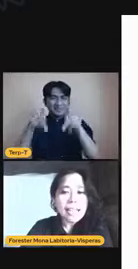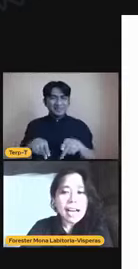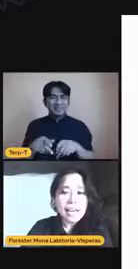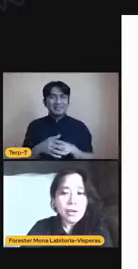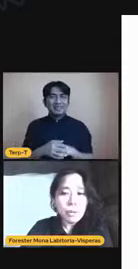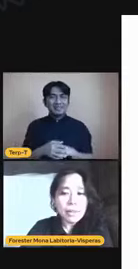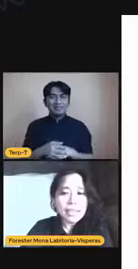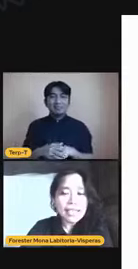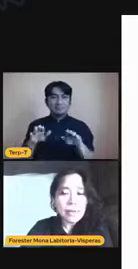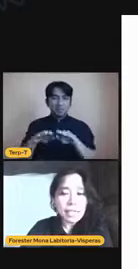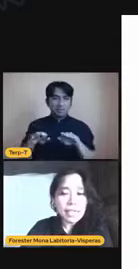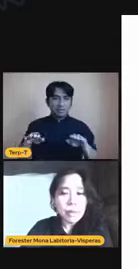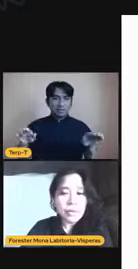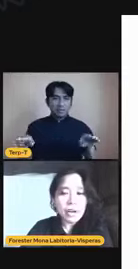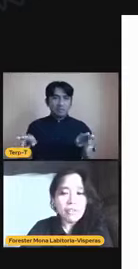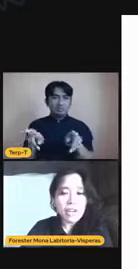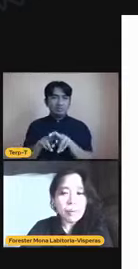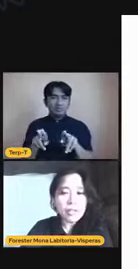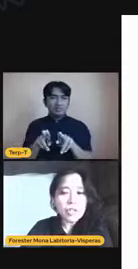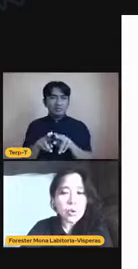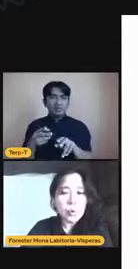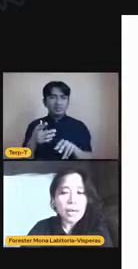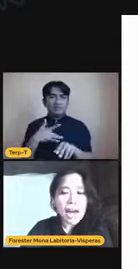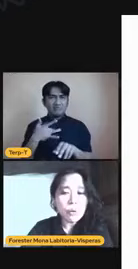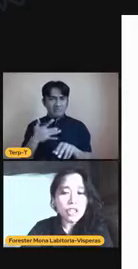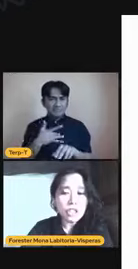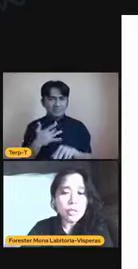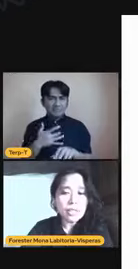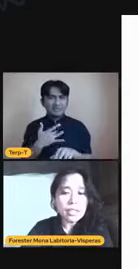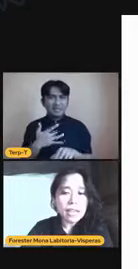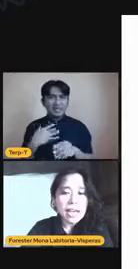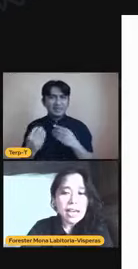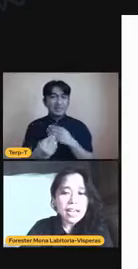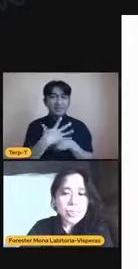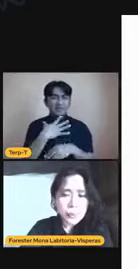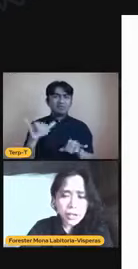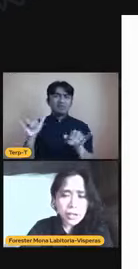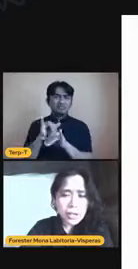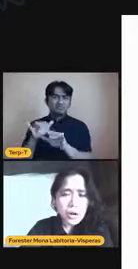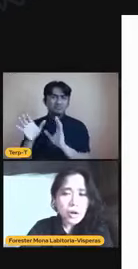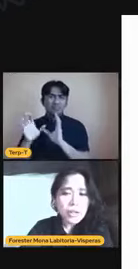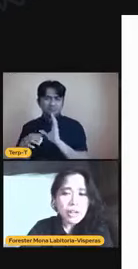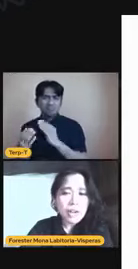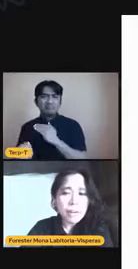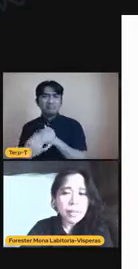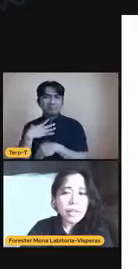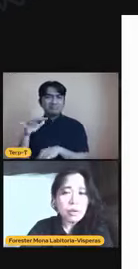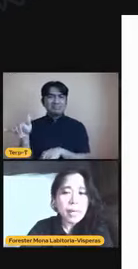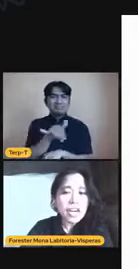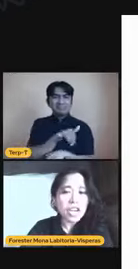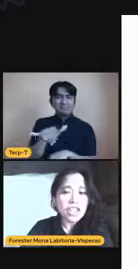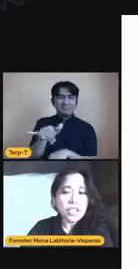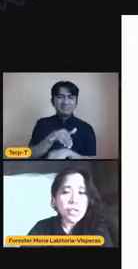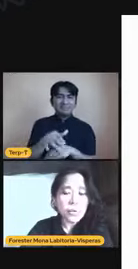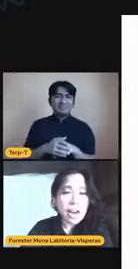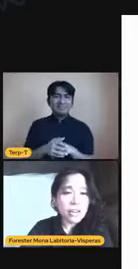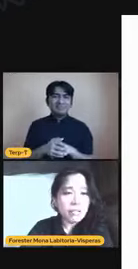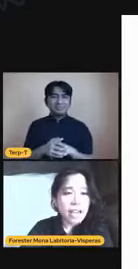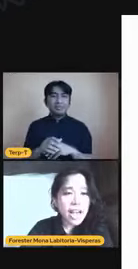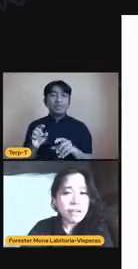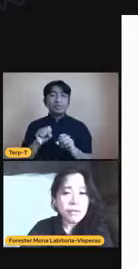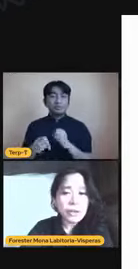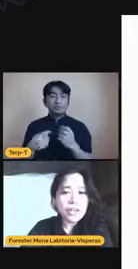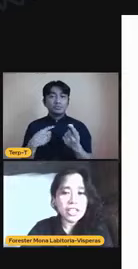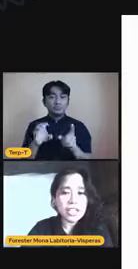mga bata nga na normal gets affected by their environment, so will our children. Let's work on the environment that will make our children